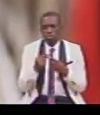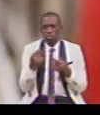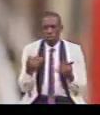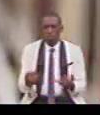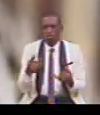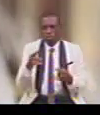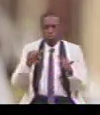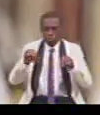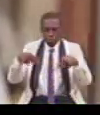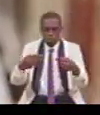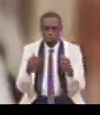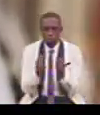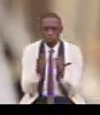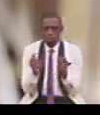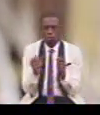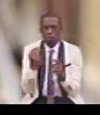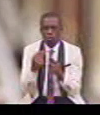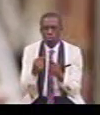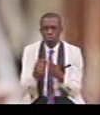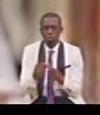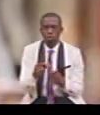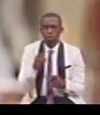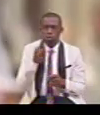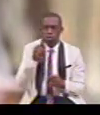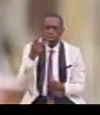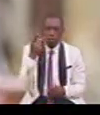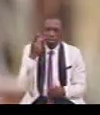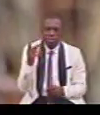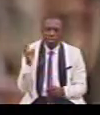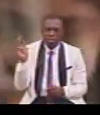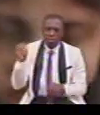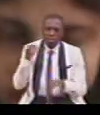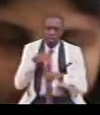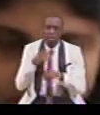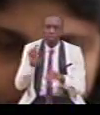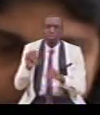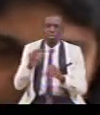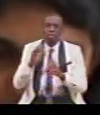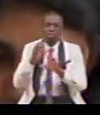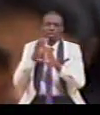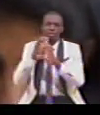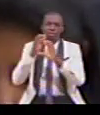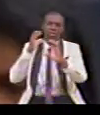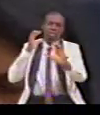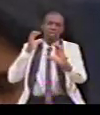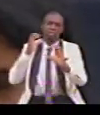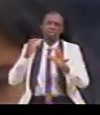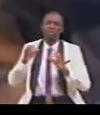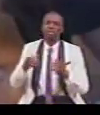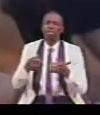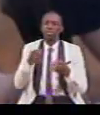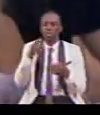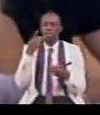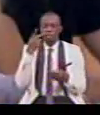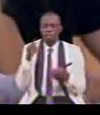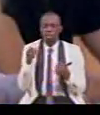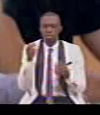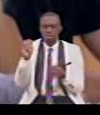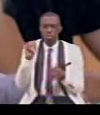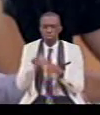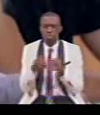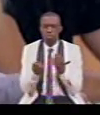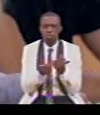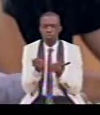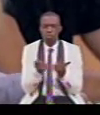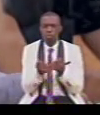Lord gave the word. You see them at the train station. You see them in the bus. You see them in taxi. You see them